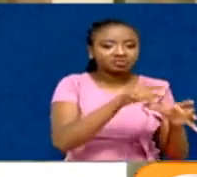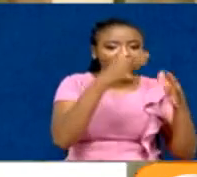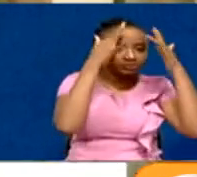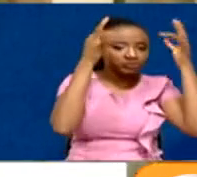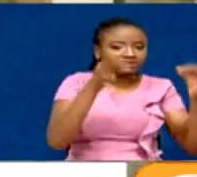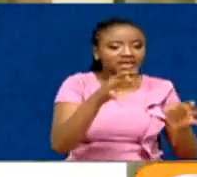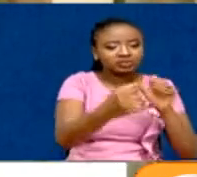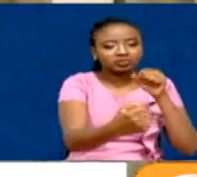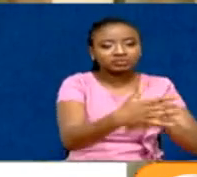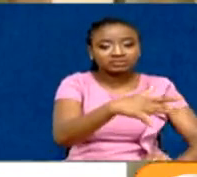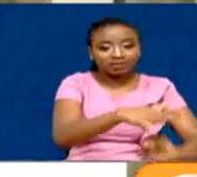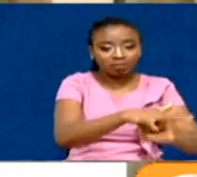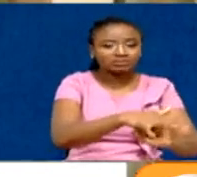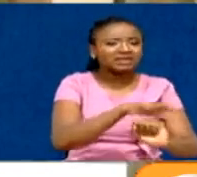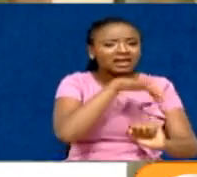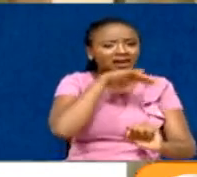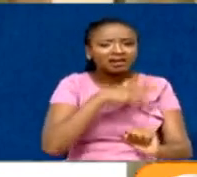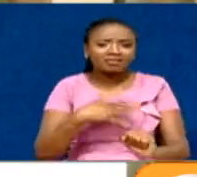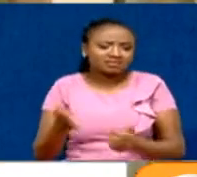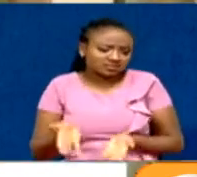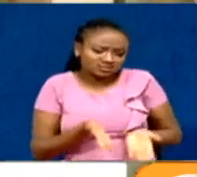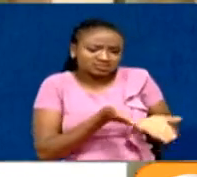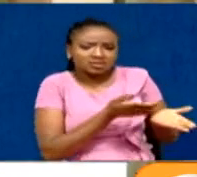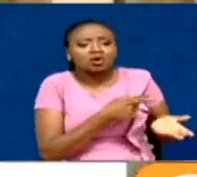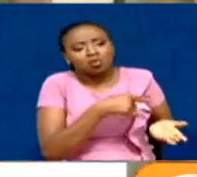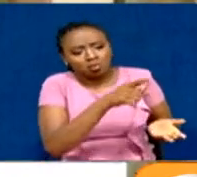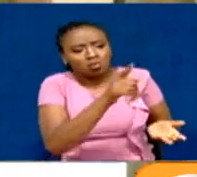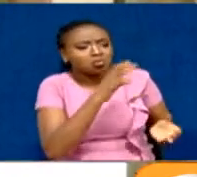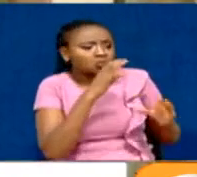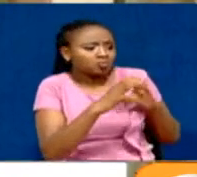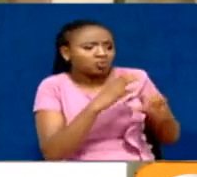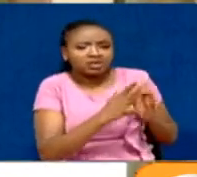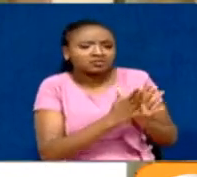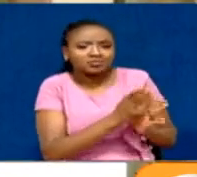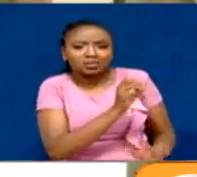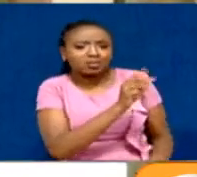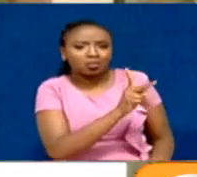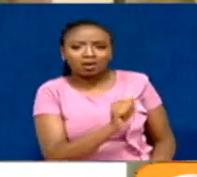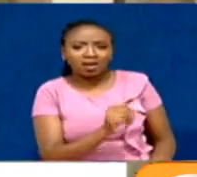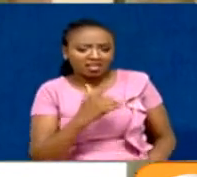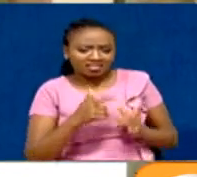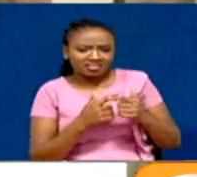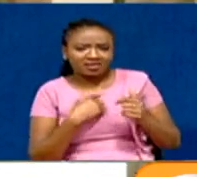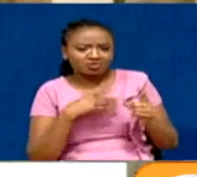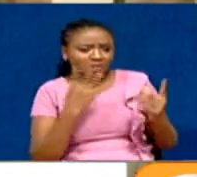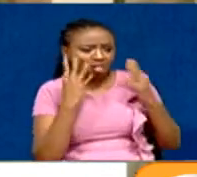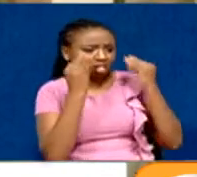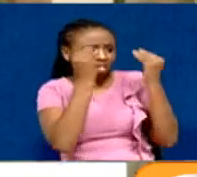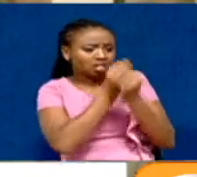Azimio, you go talk to Oka, you go talk to the regional and ethnic parties you have formed. You cannot coerce them